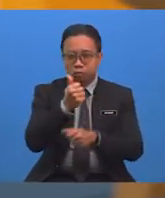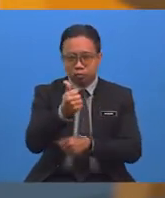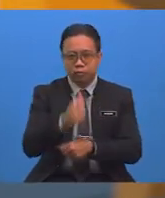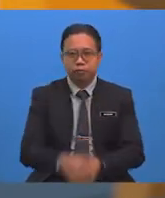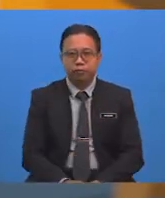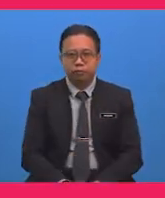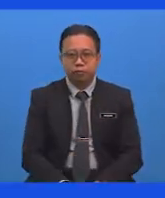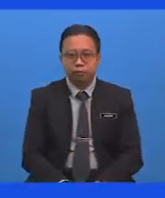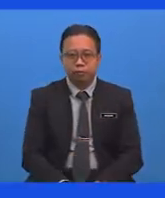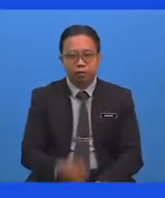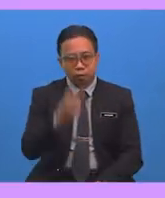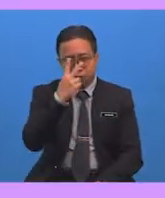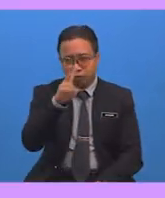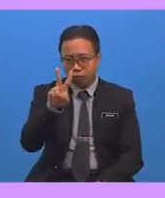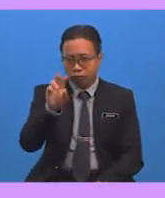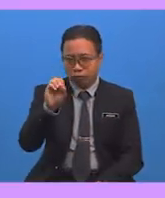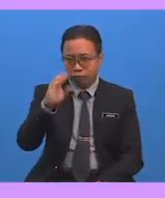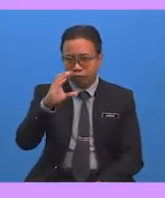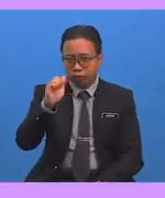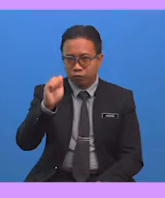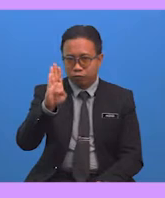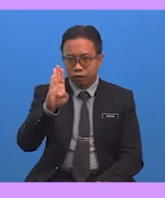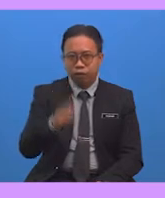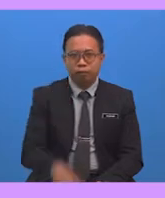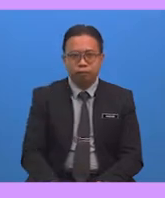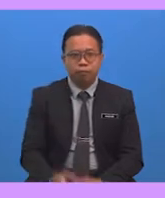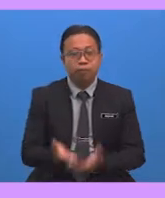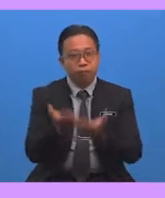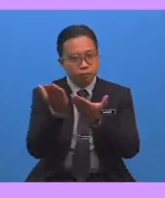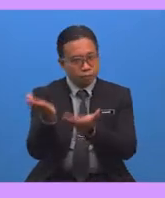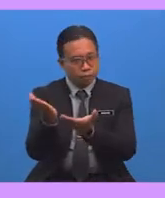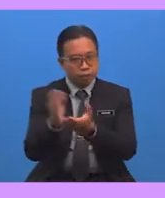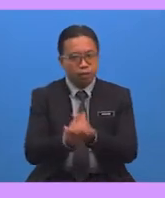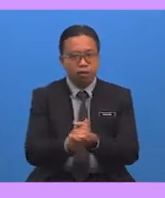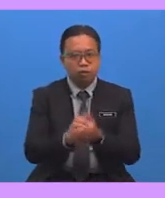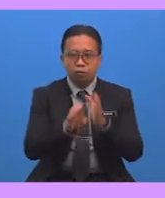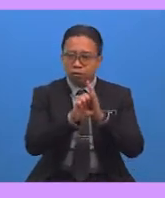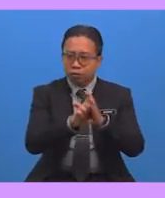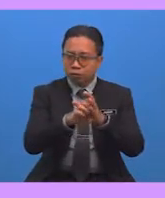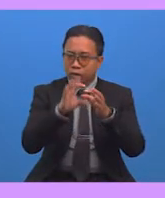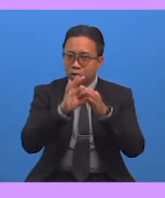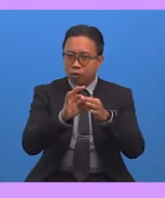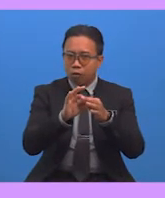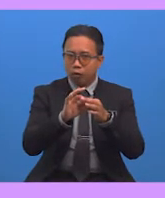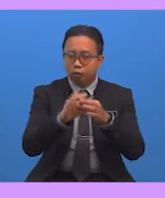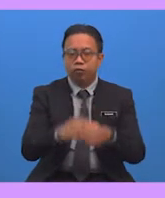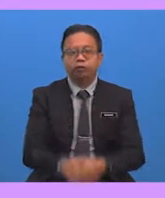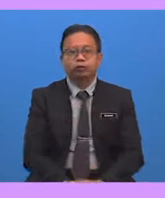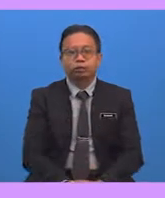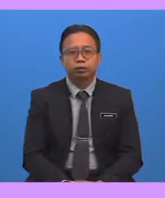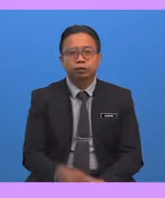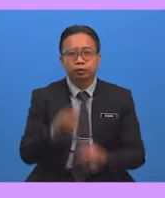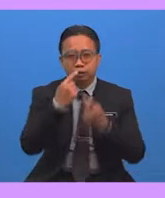Varied vocabulary. Dear students, here is a sample of the answer. Human beings